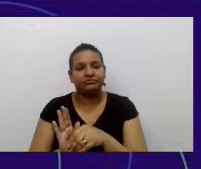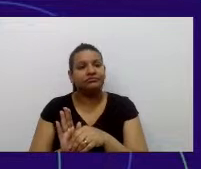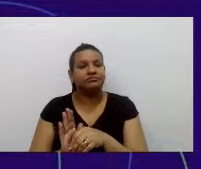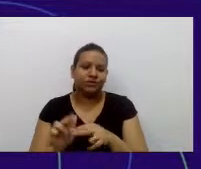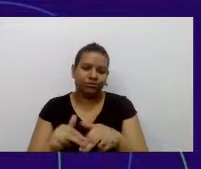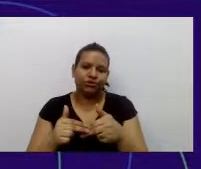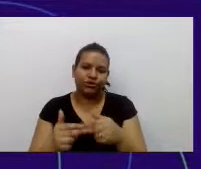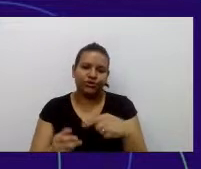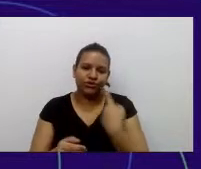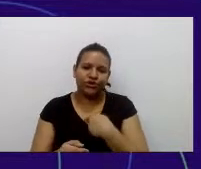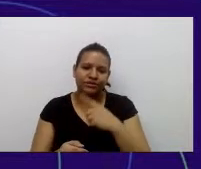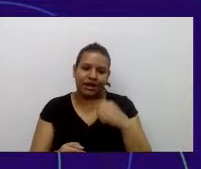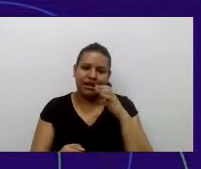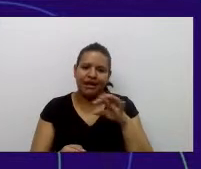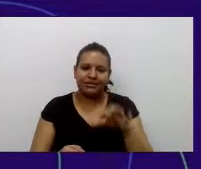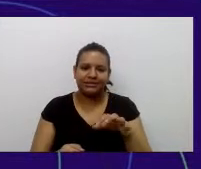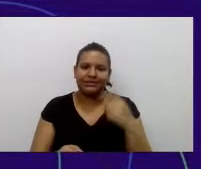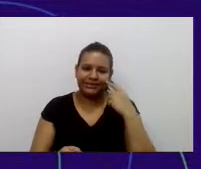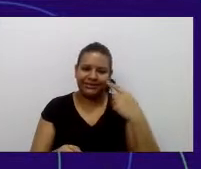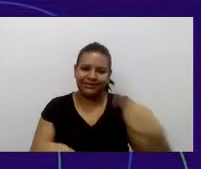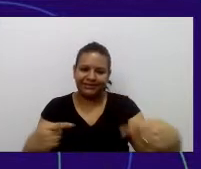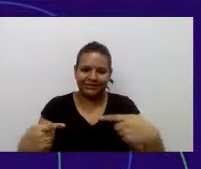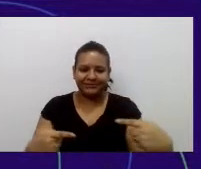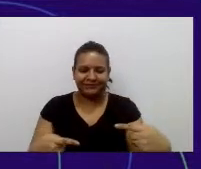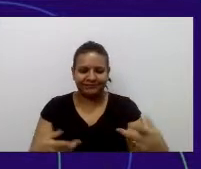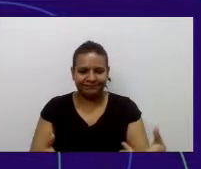discussion should be placed on